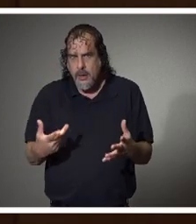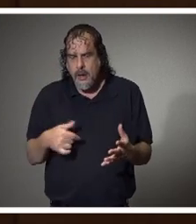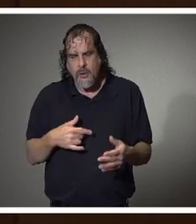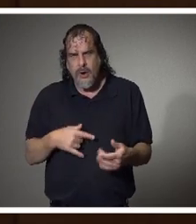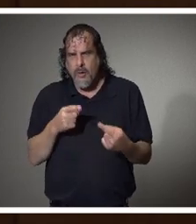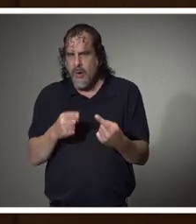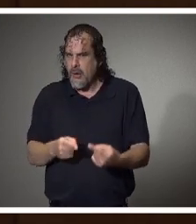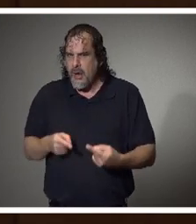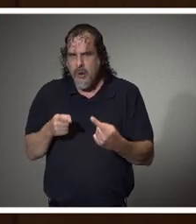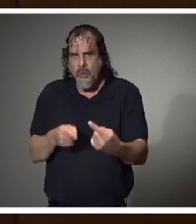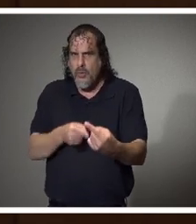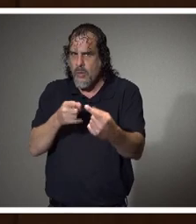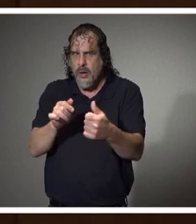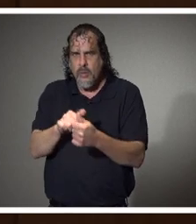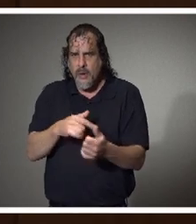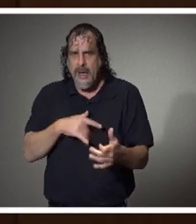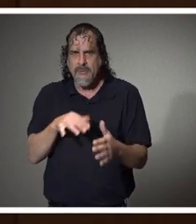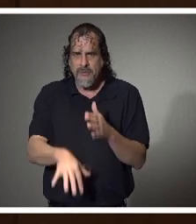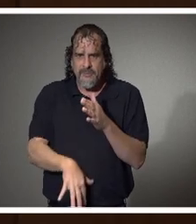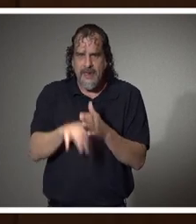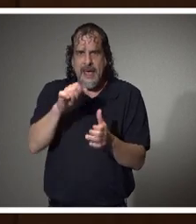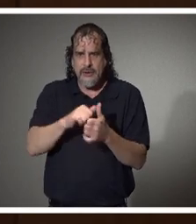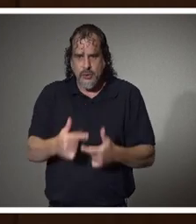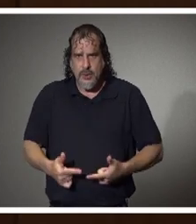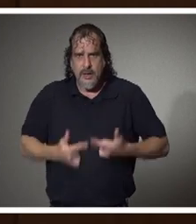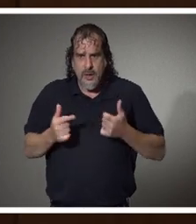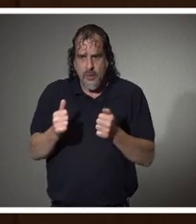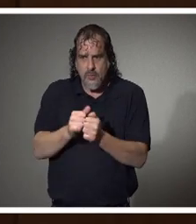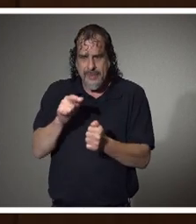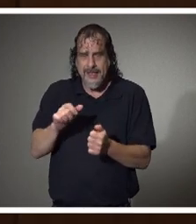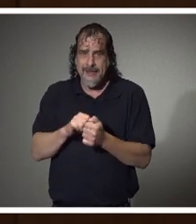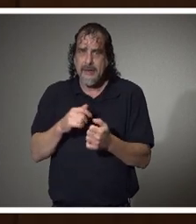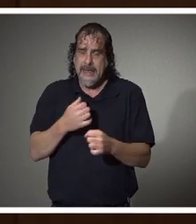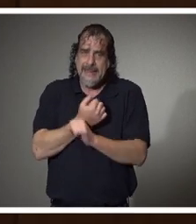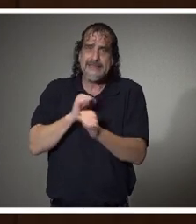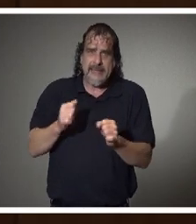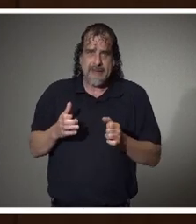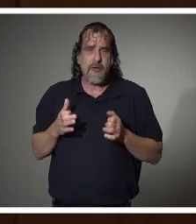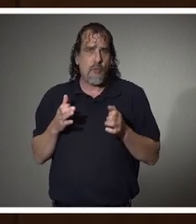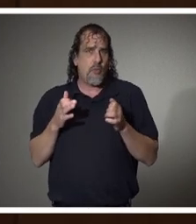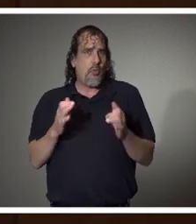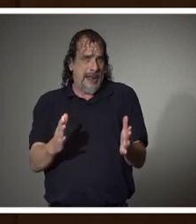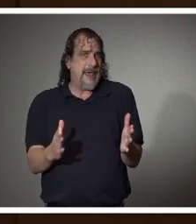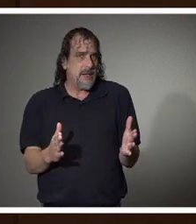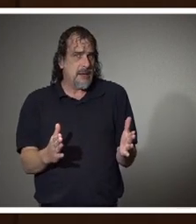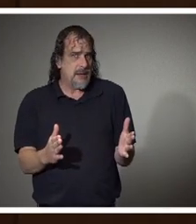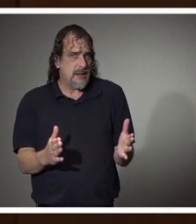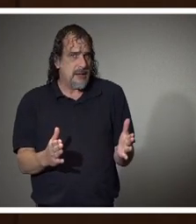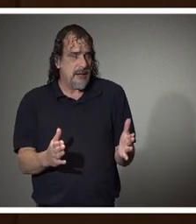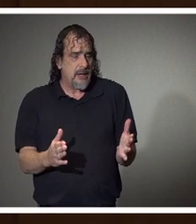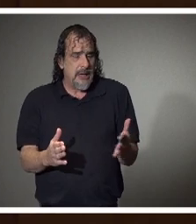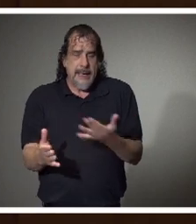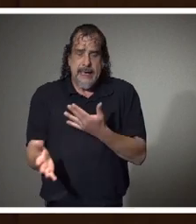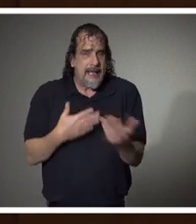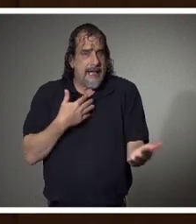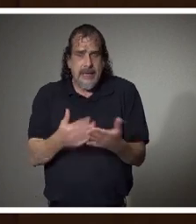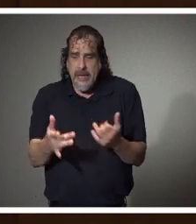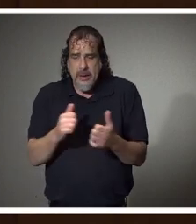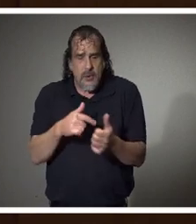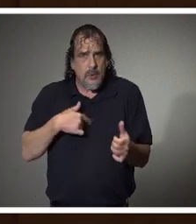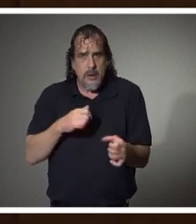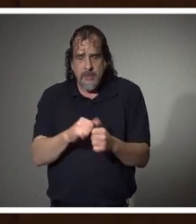We've got to find a way to coexist with this in a way that it's safe. But to reiterate, even though we're making these sort of slow and